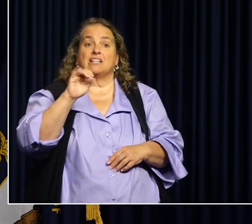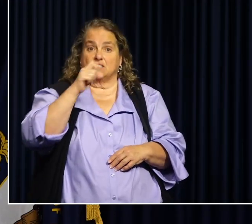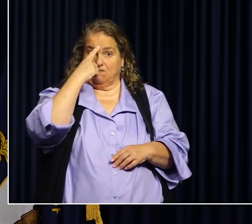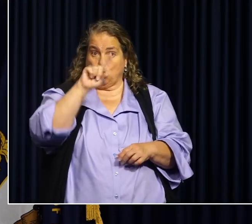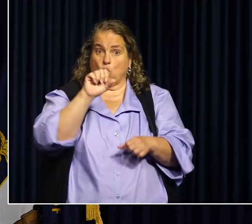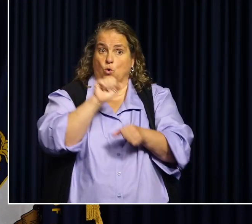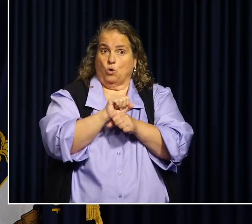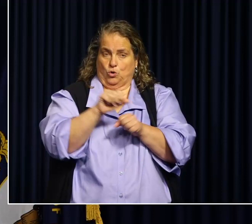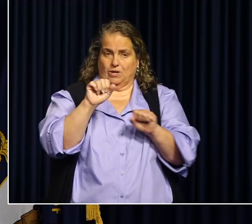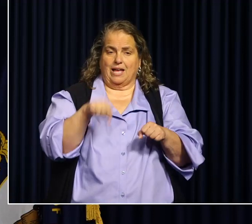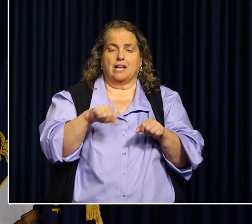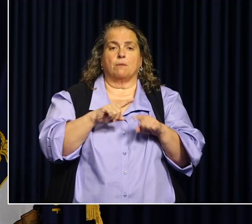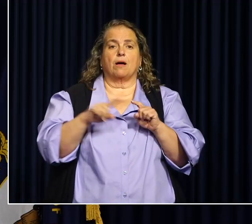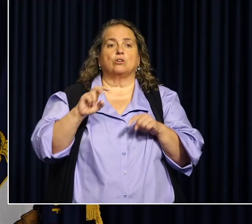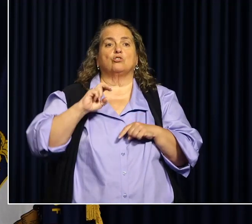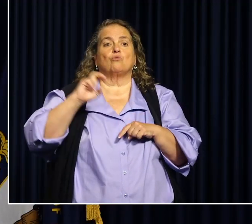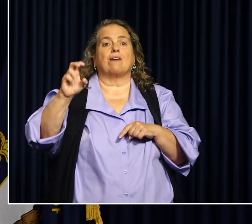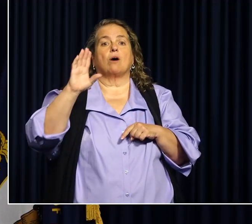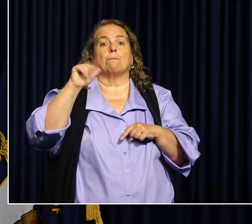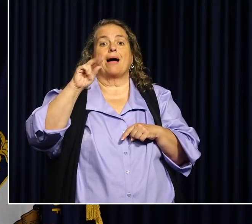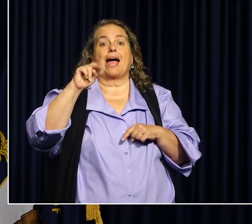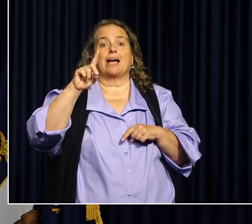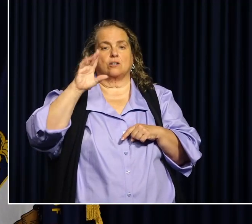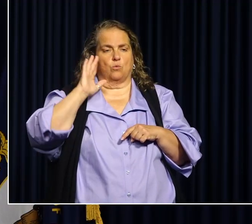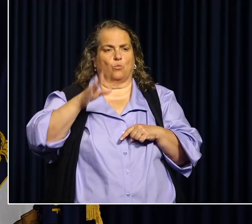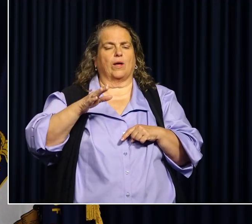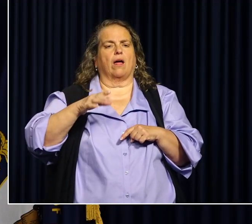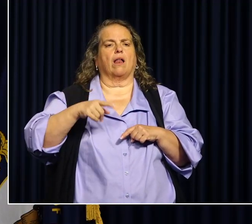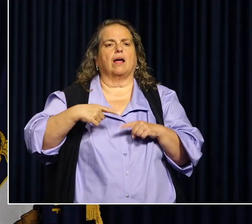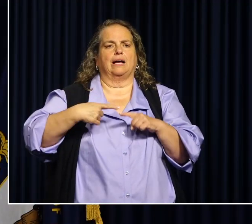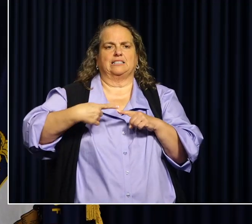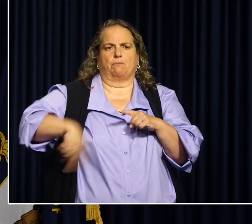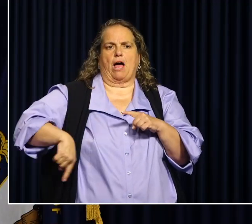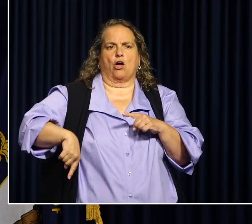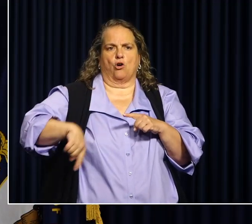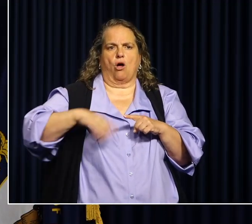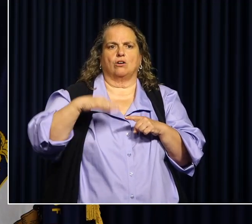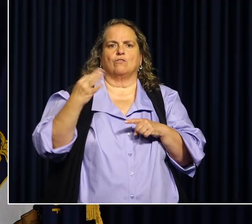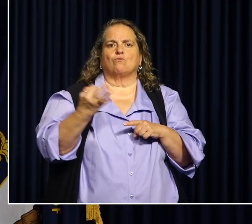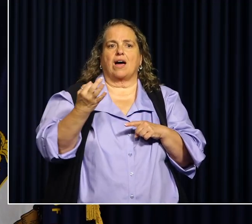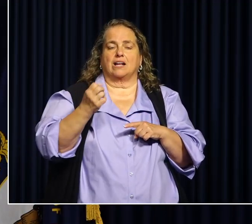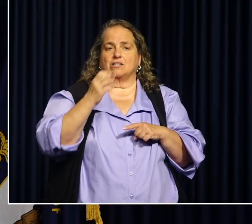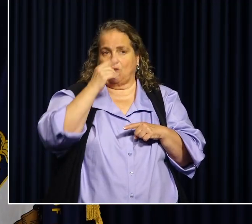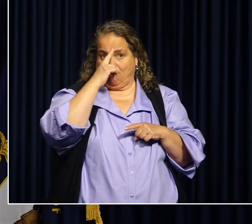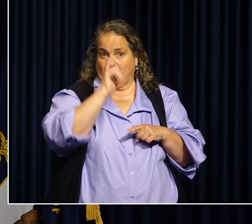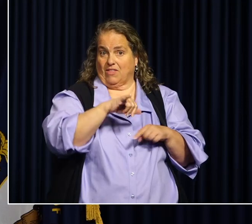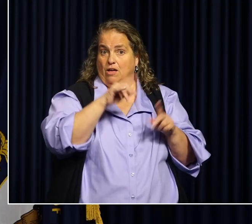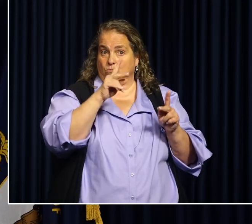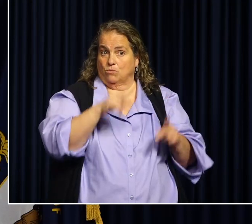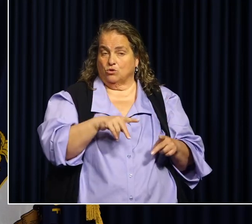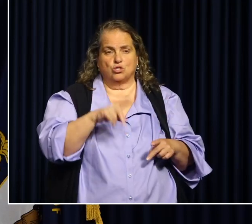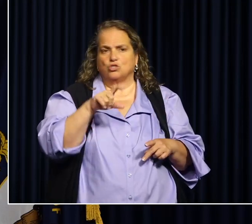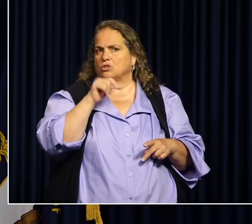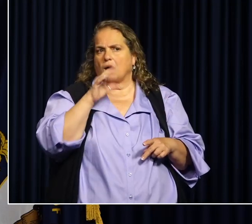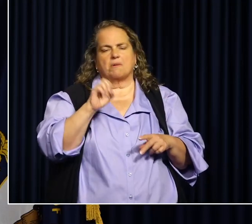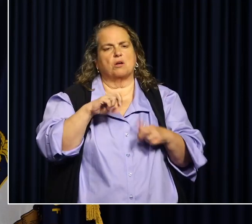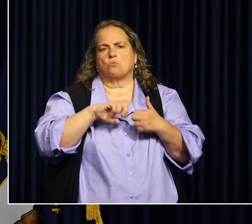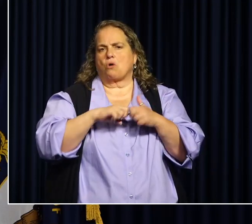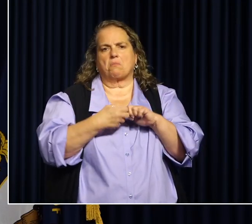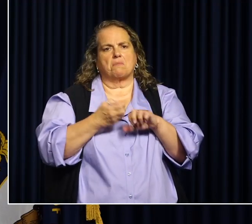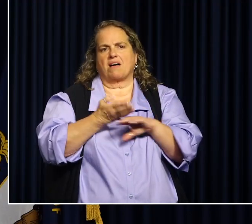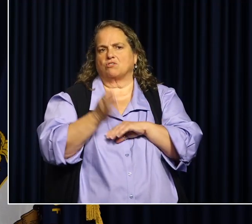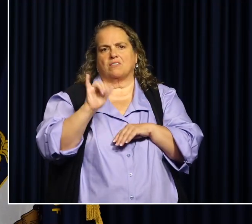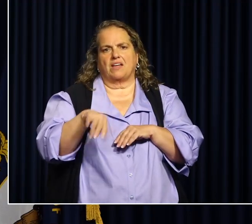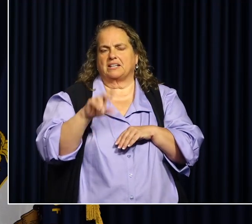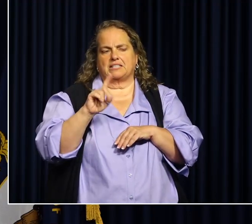not the case, but the travel ban expires on Friday. So for this individual, it shouldn't be a problem after